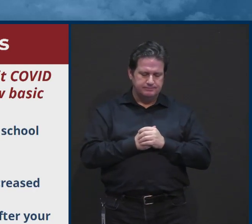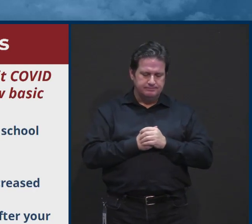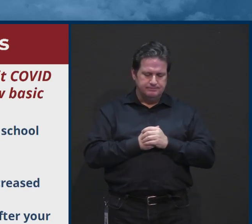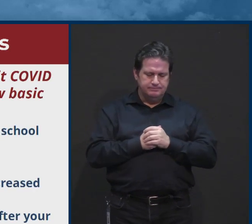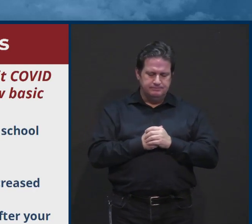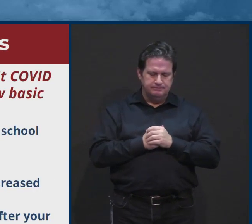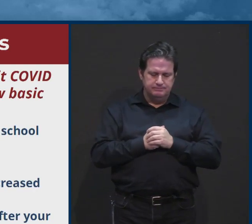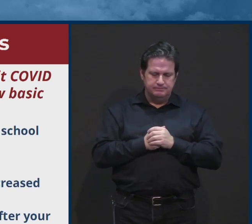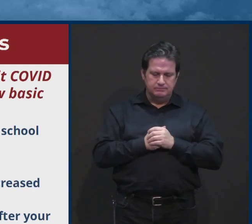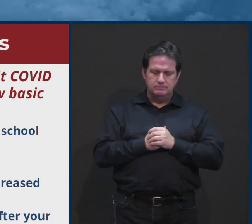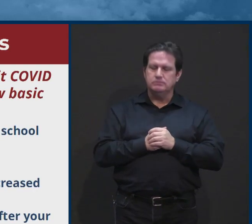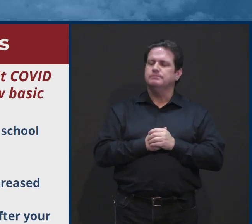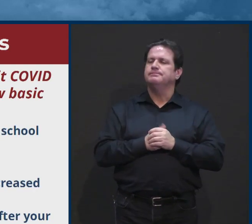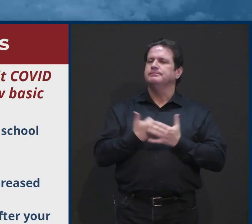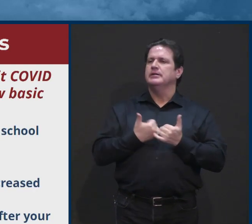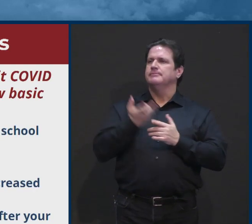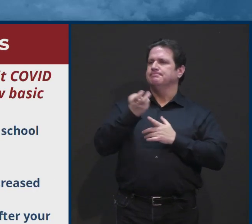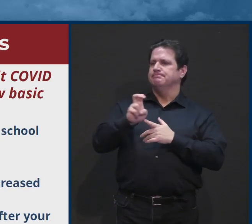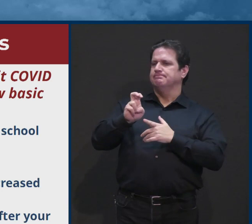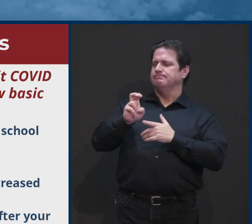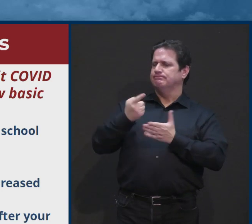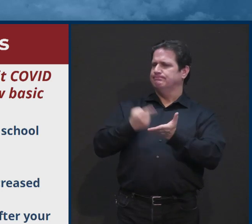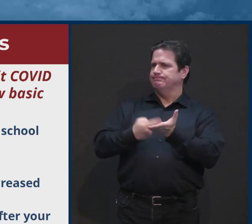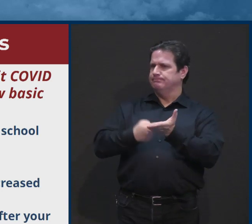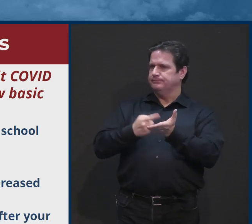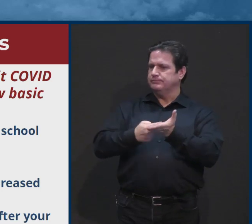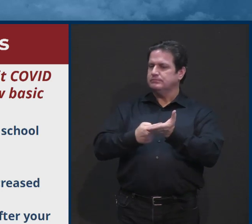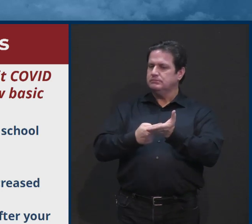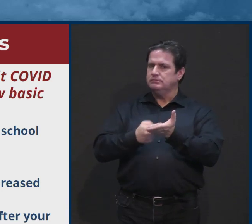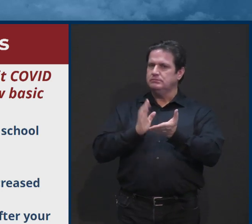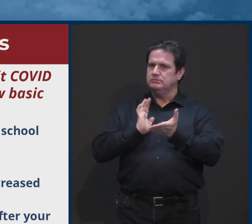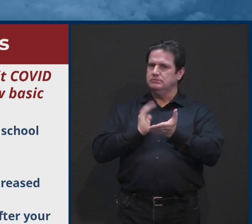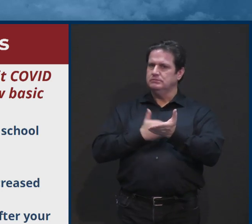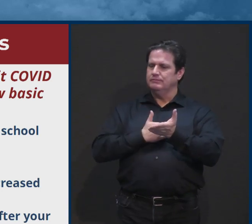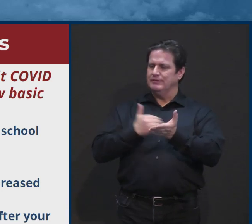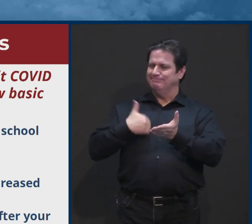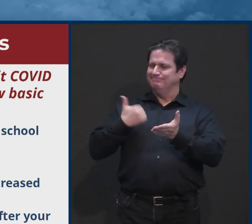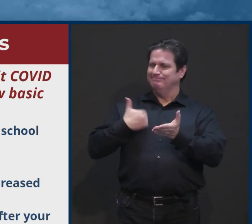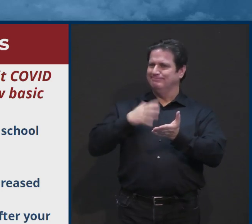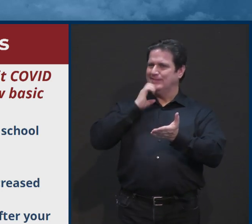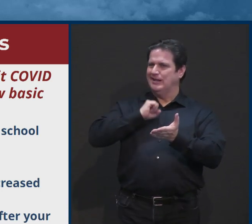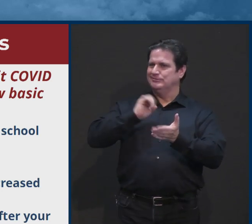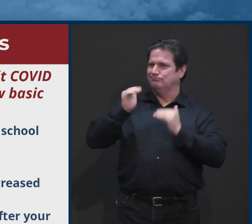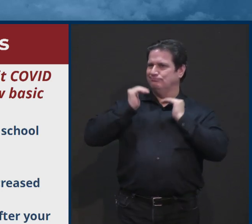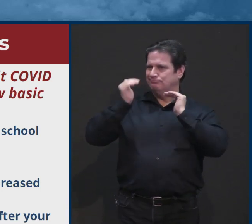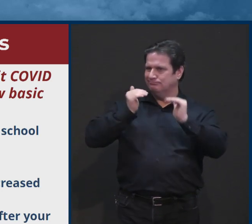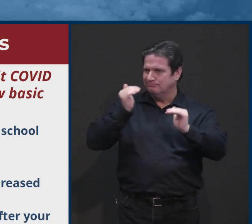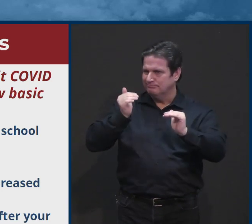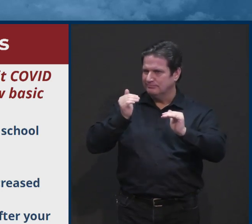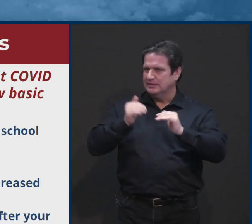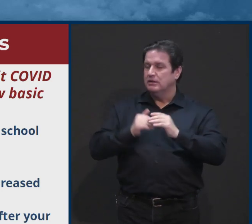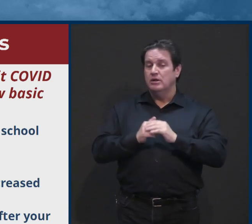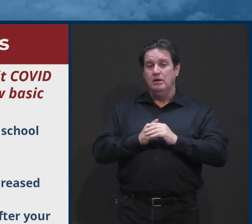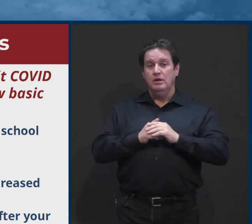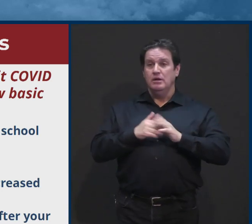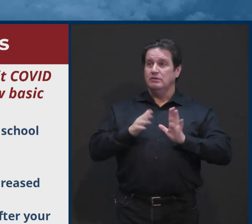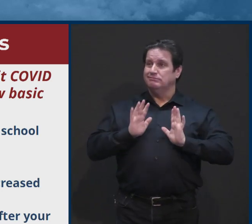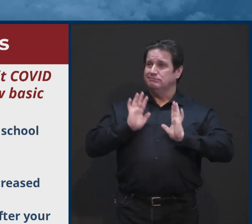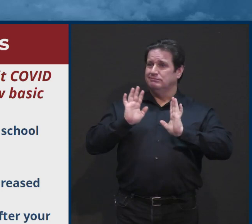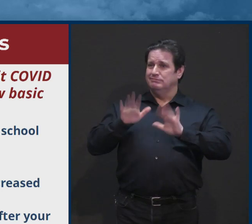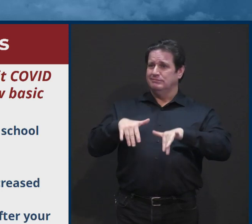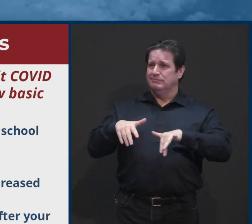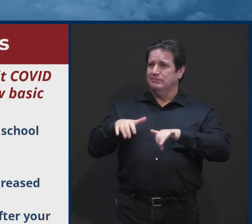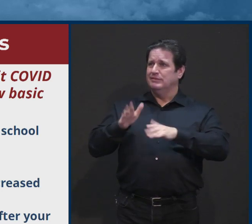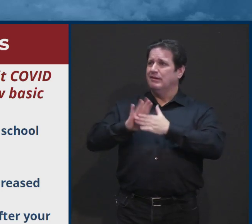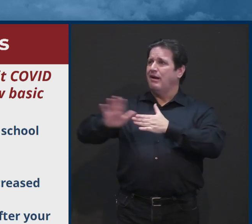Want to transition a little and talk about our young adults. It's wonderful to have young adults,